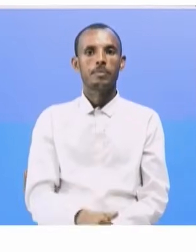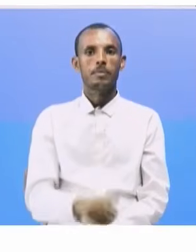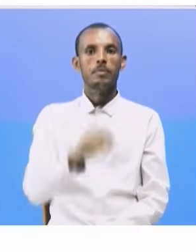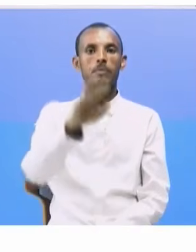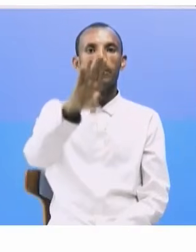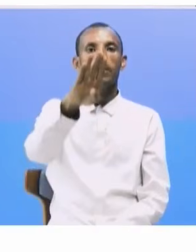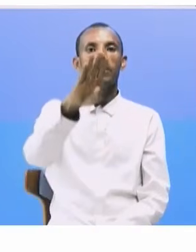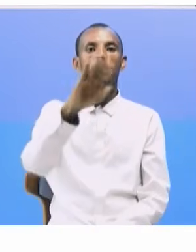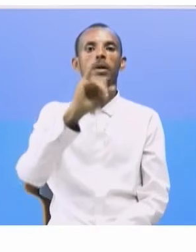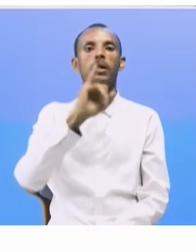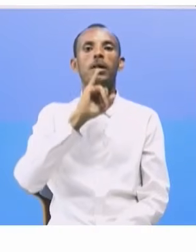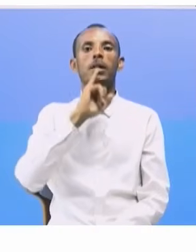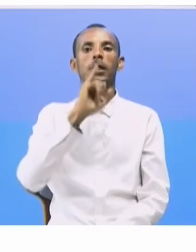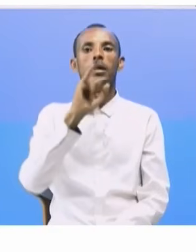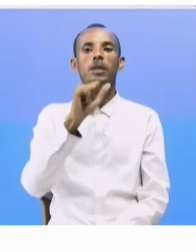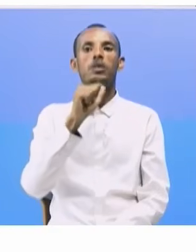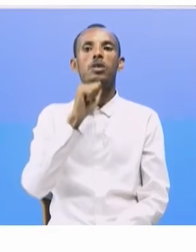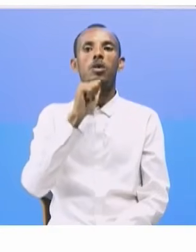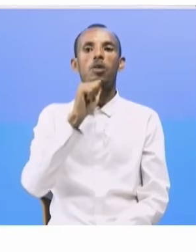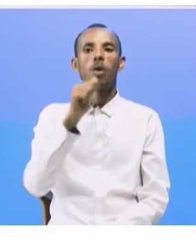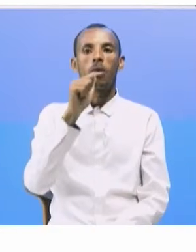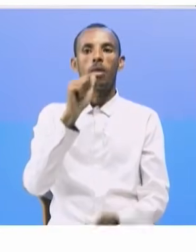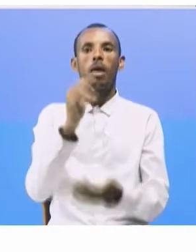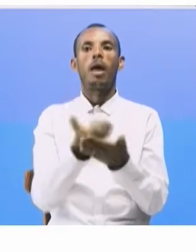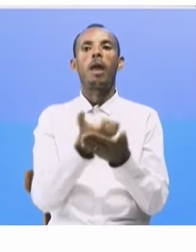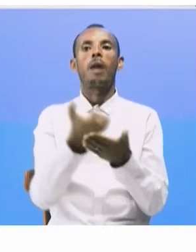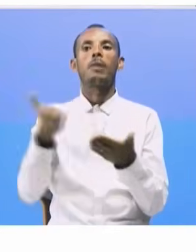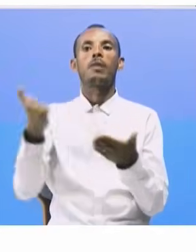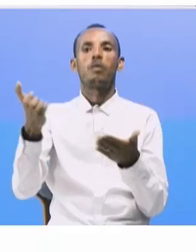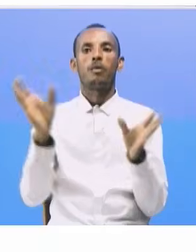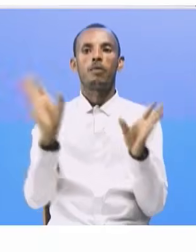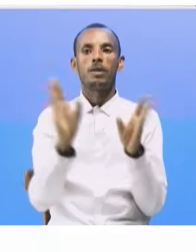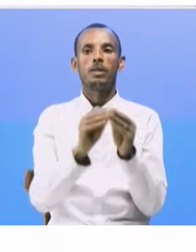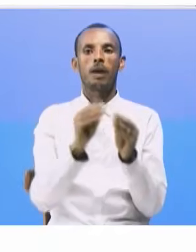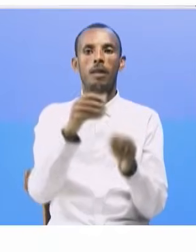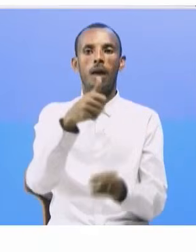a member of set A, and B,